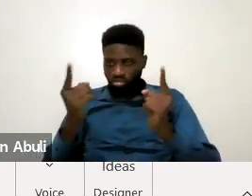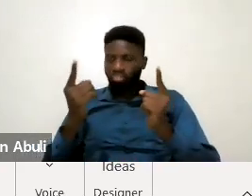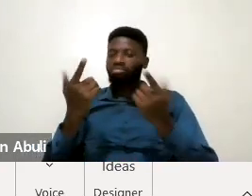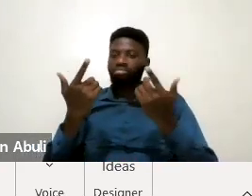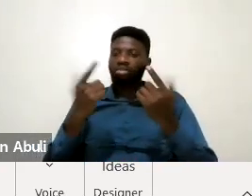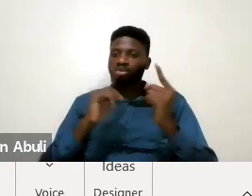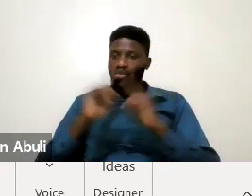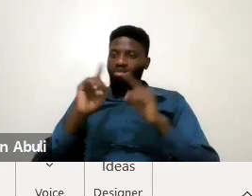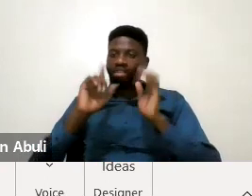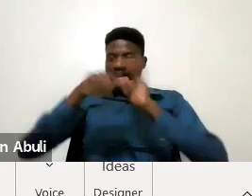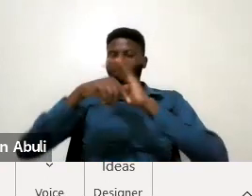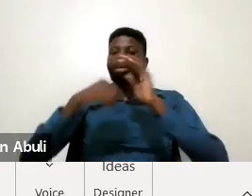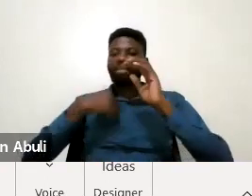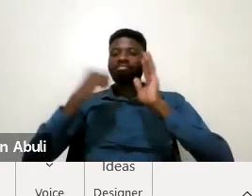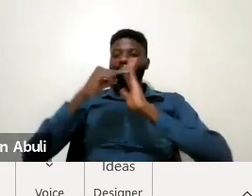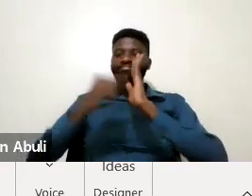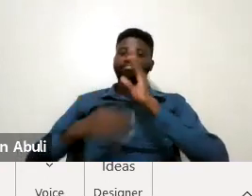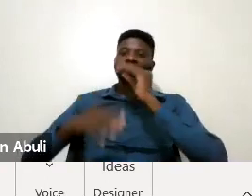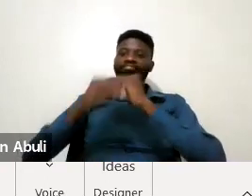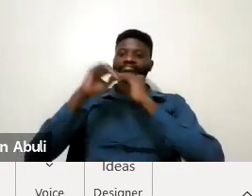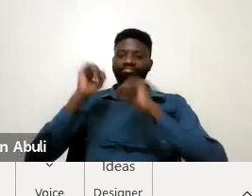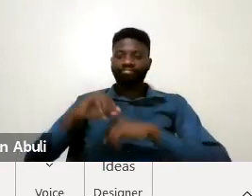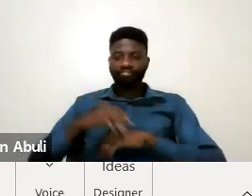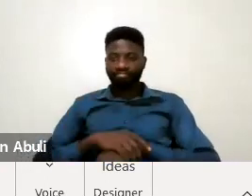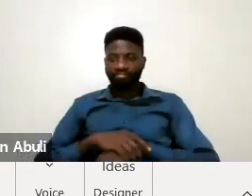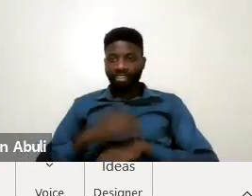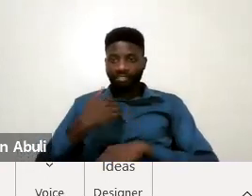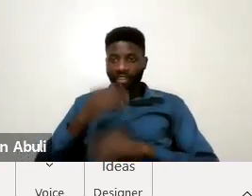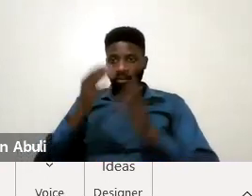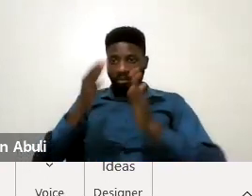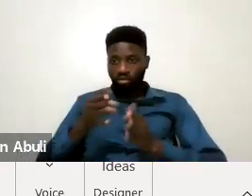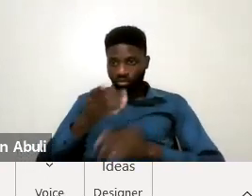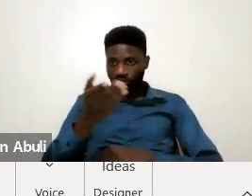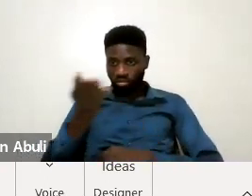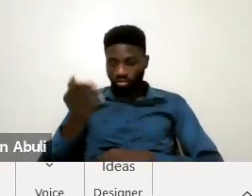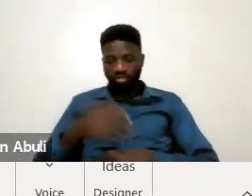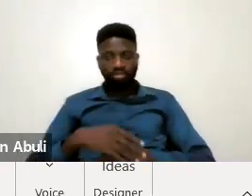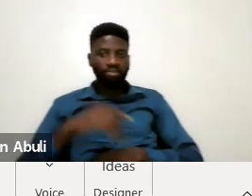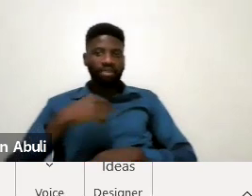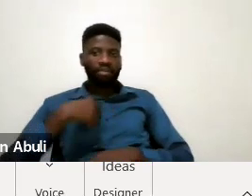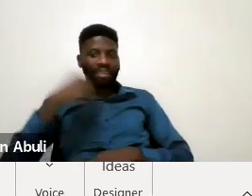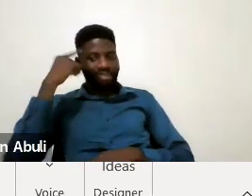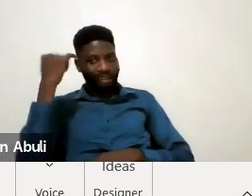to come up. And do you have a relations expert? I think I have an